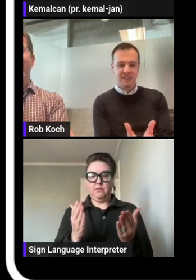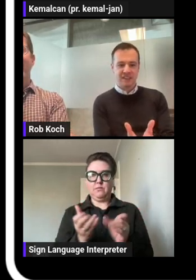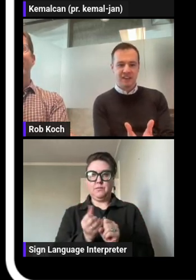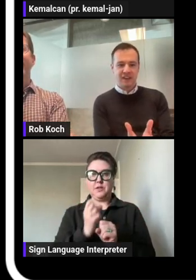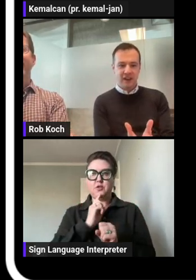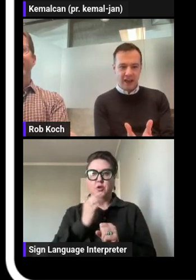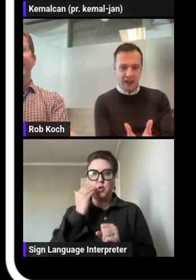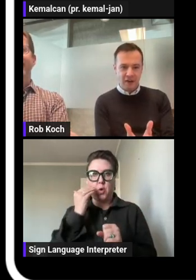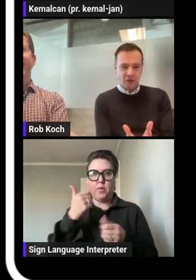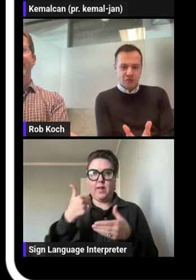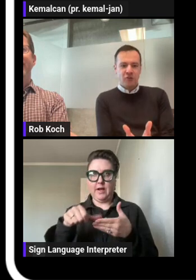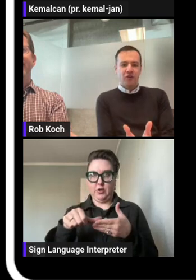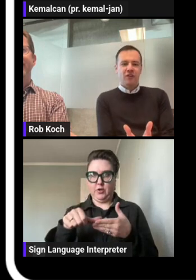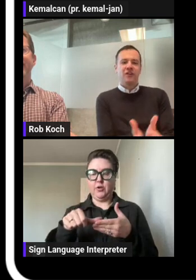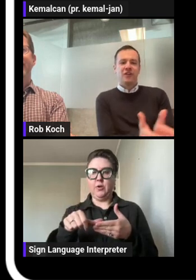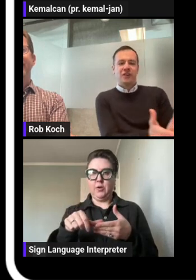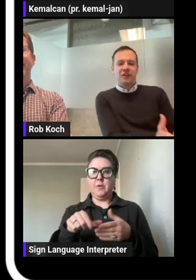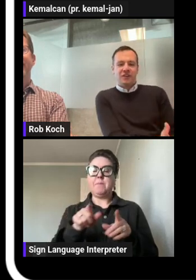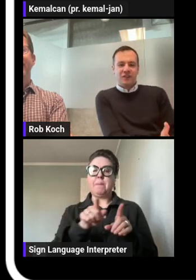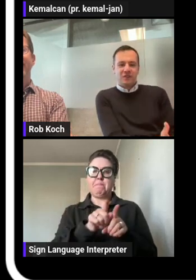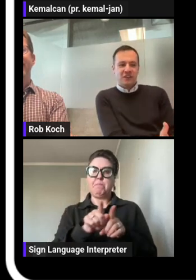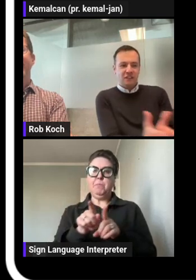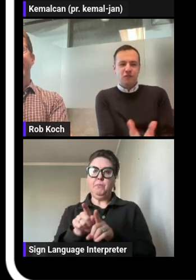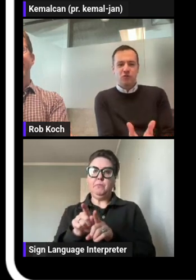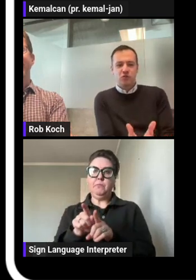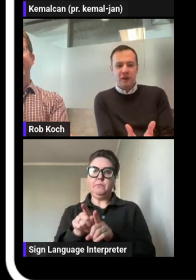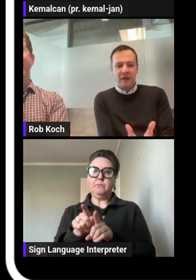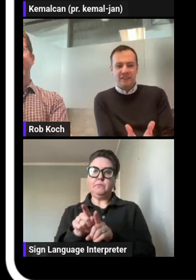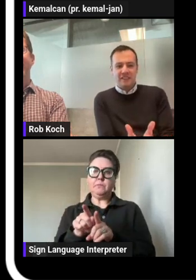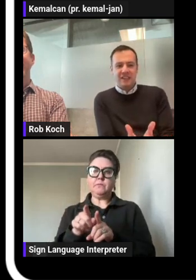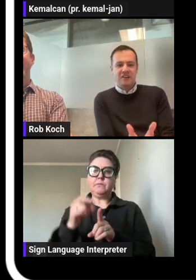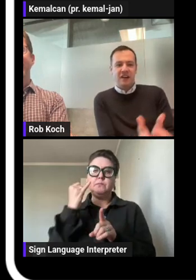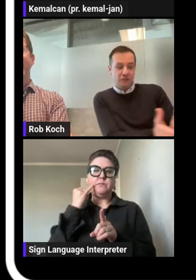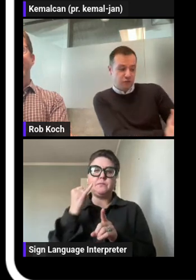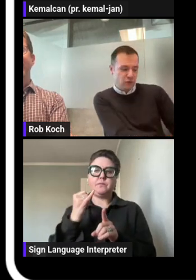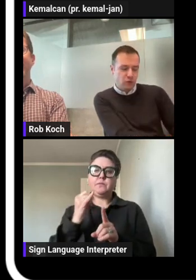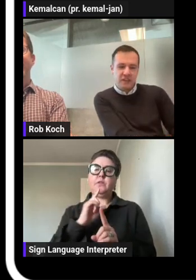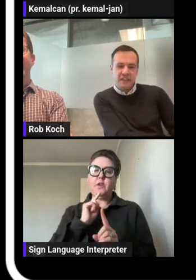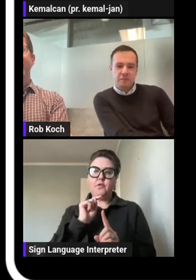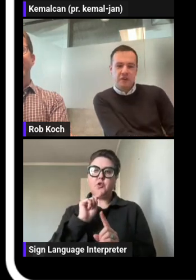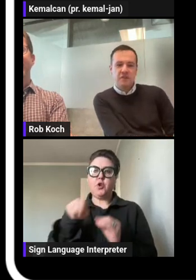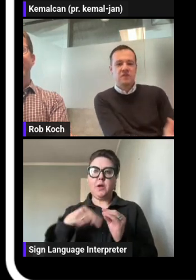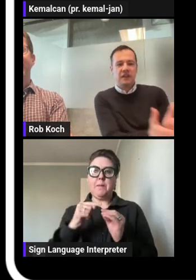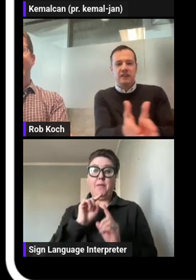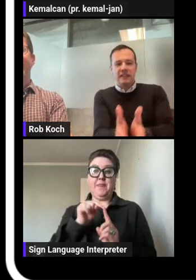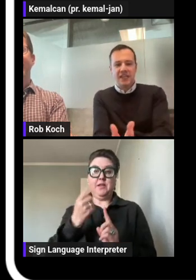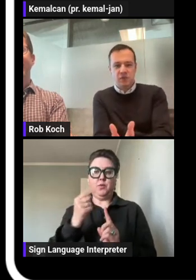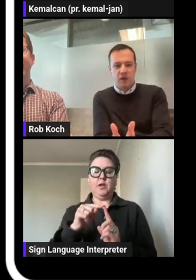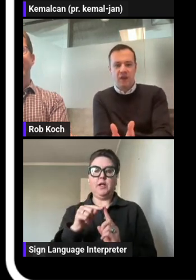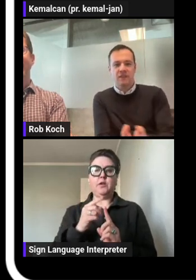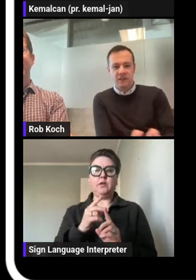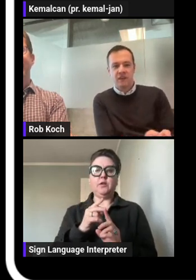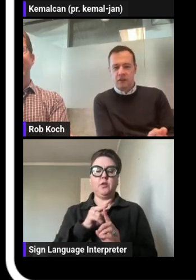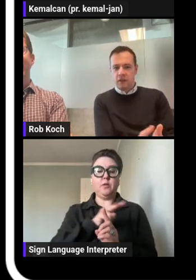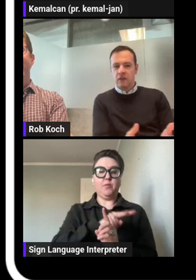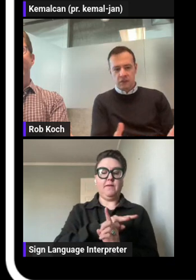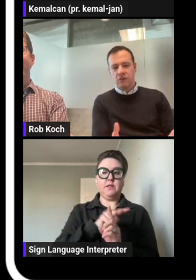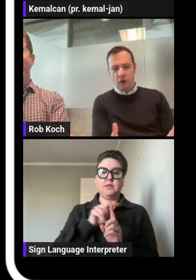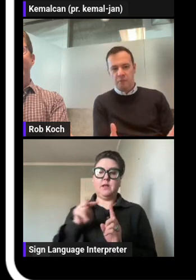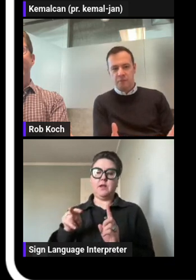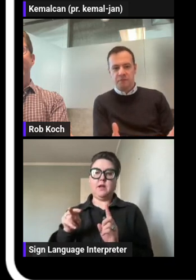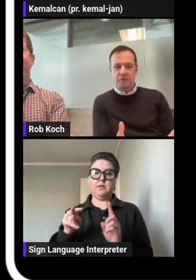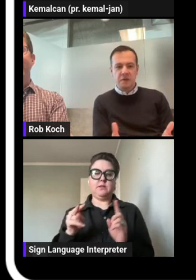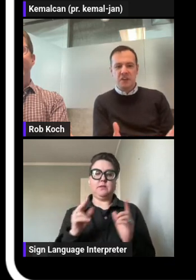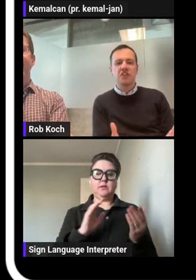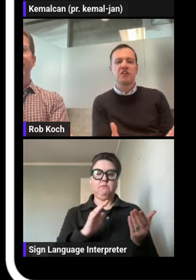is. And also, if you're sure about this letter and if you're looking at the previous one and the next one,